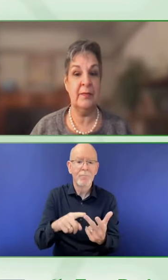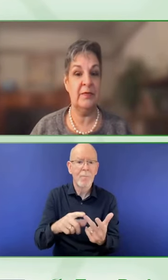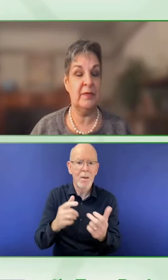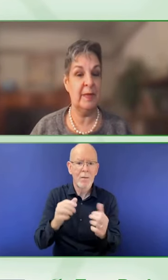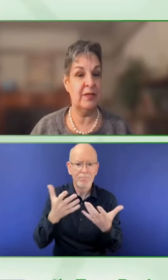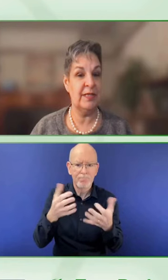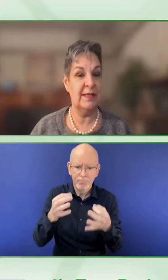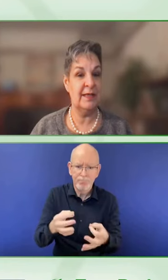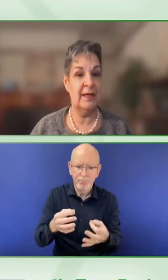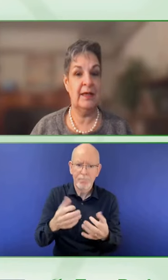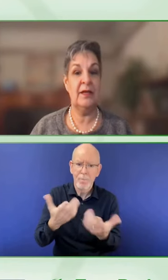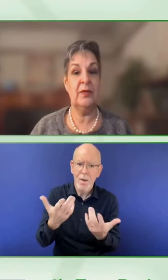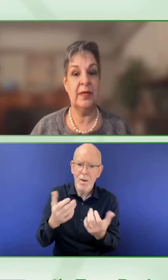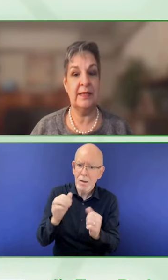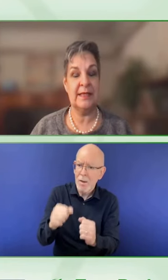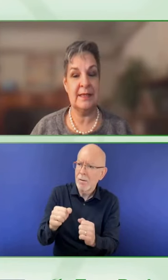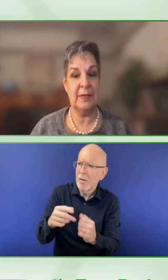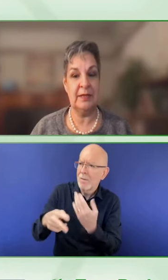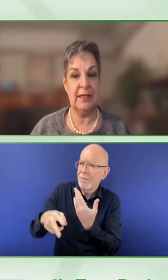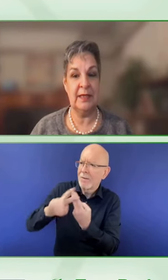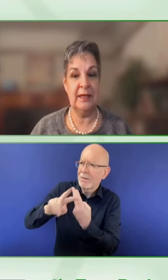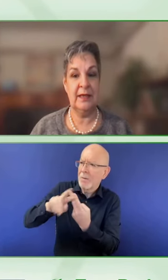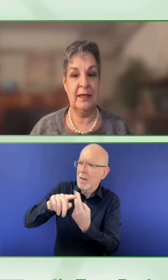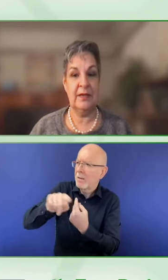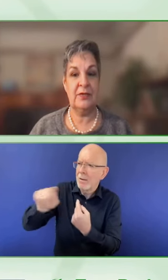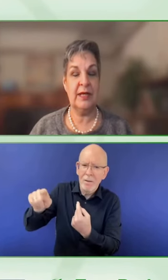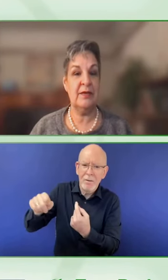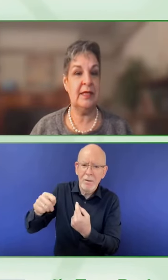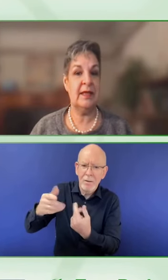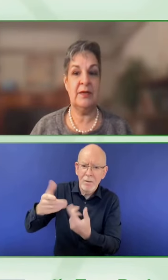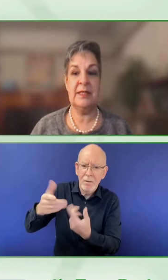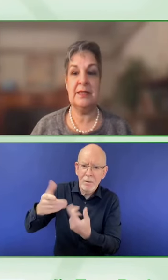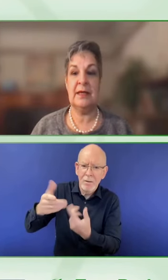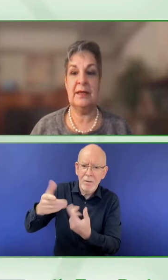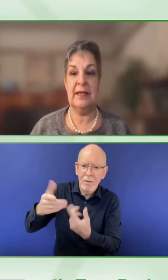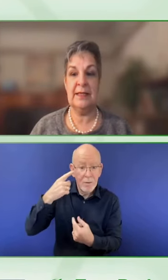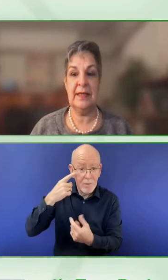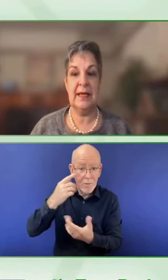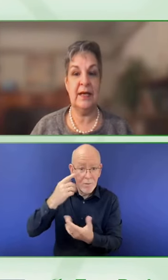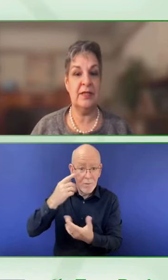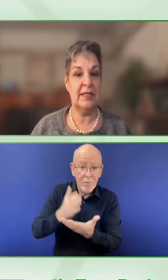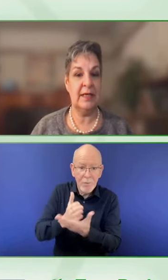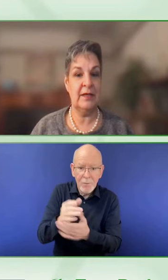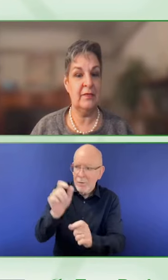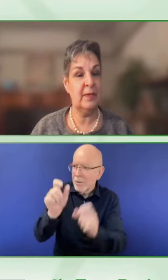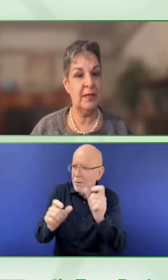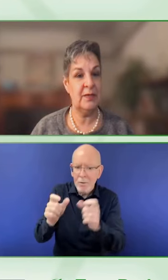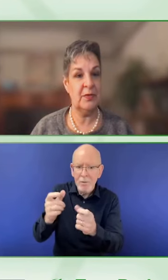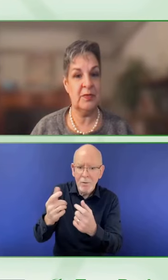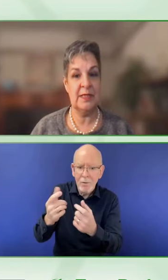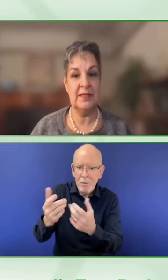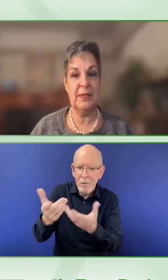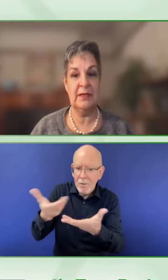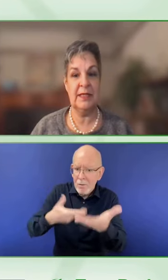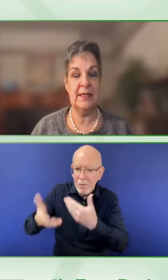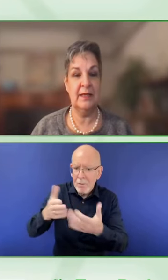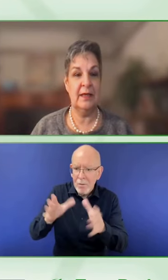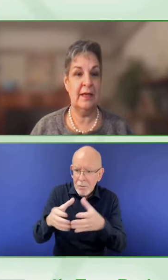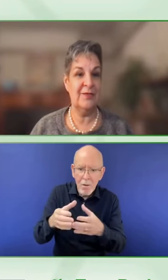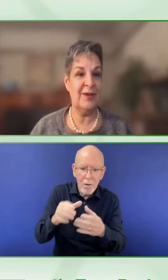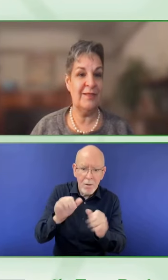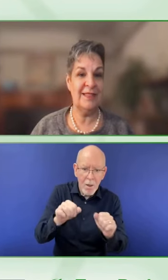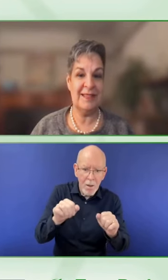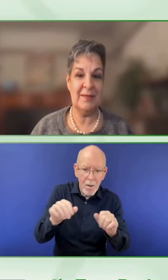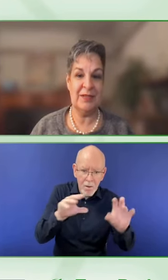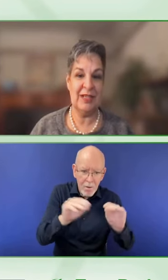along a number of dimensions, including accessibility. The trackers allow us to collect and action data from customers with disabilities